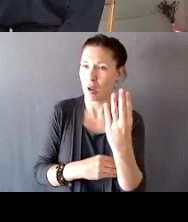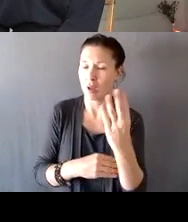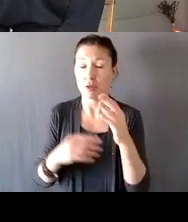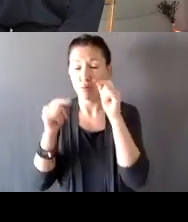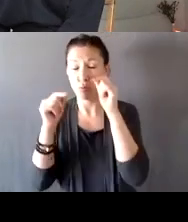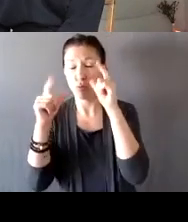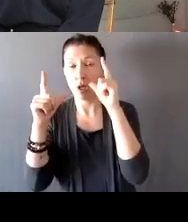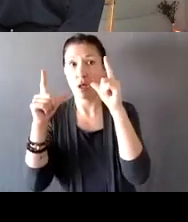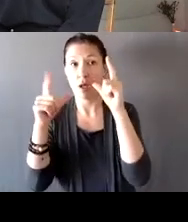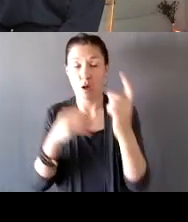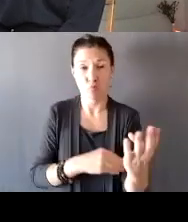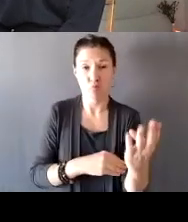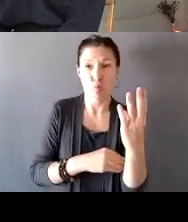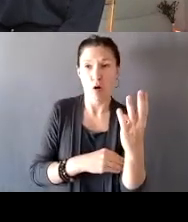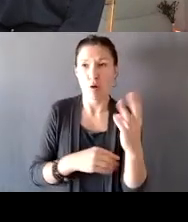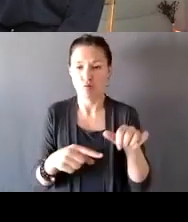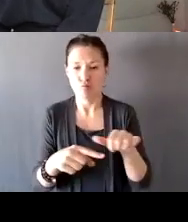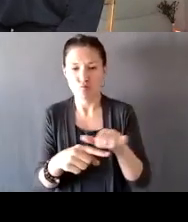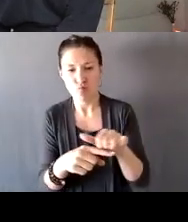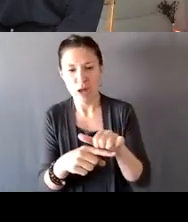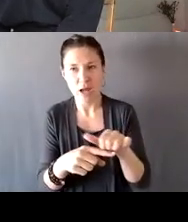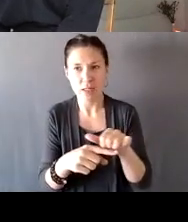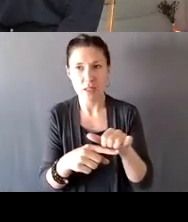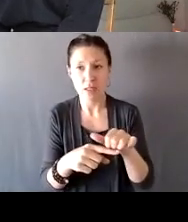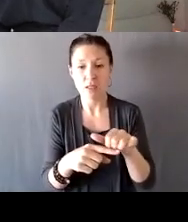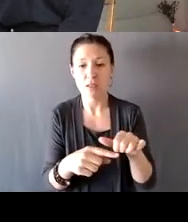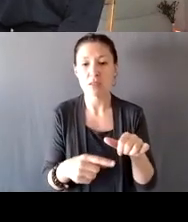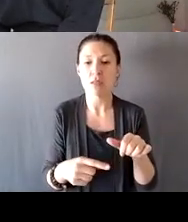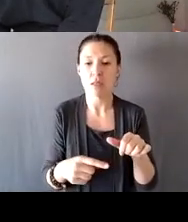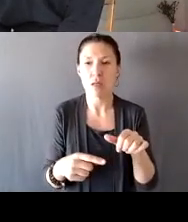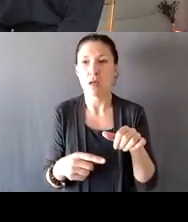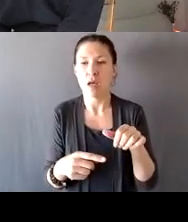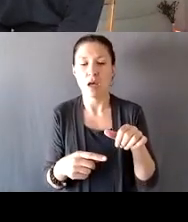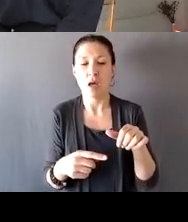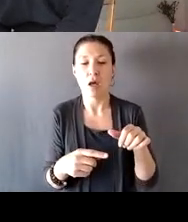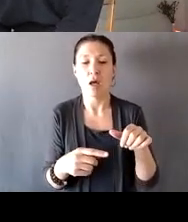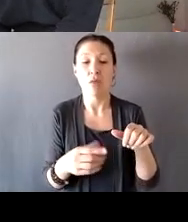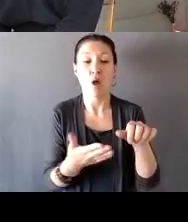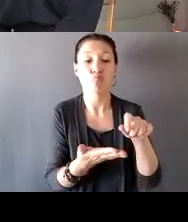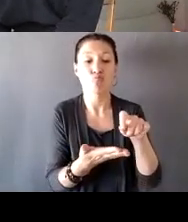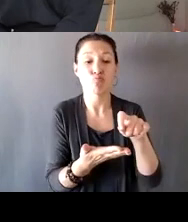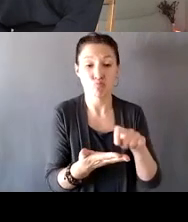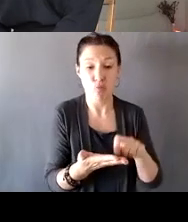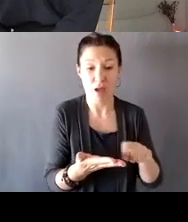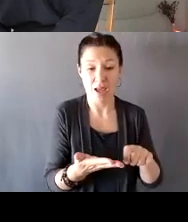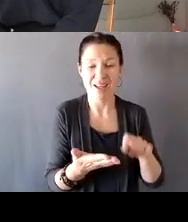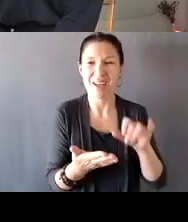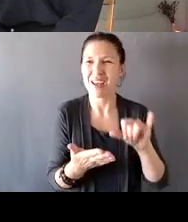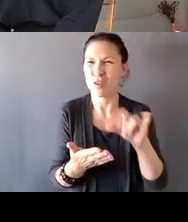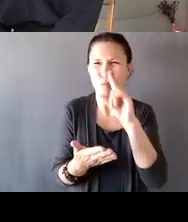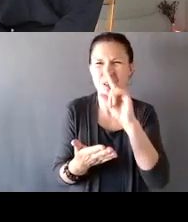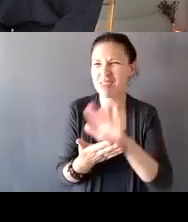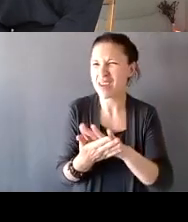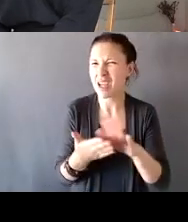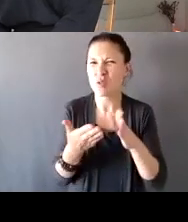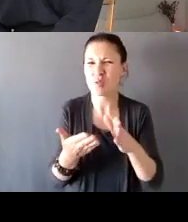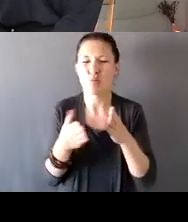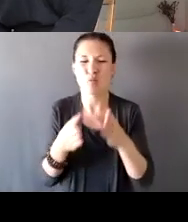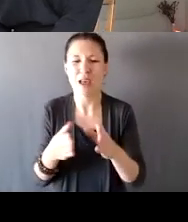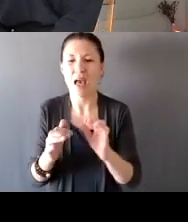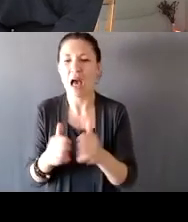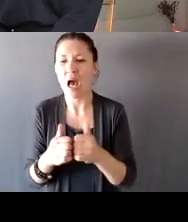connect to what you are thinking or feeling before you are necessarily being reactive to the world. So it can be really, really lovely.